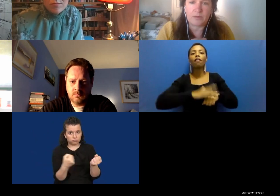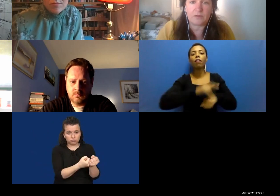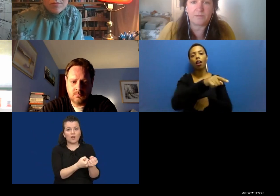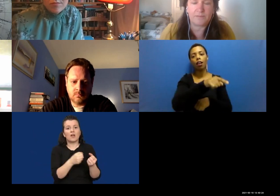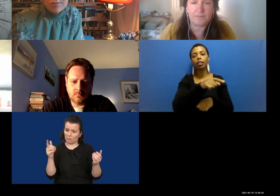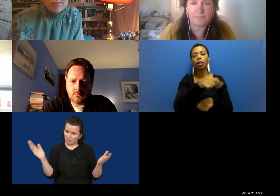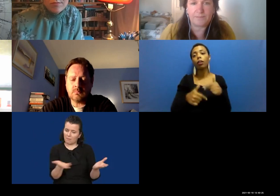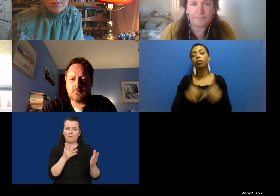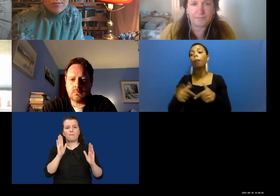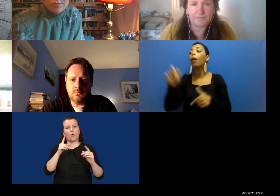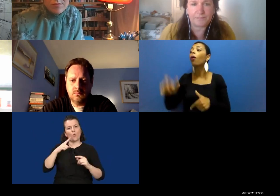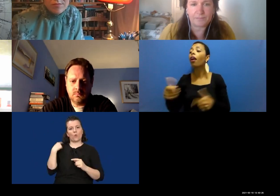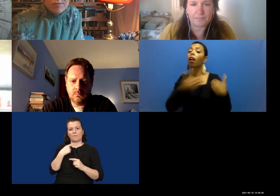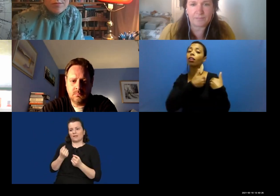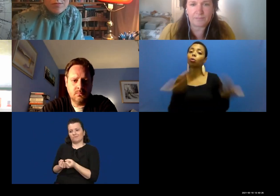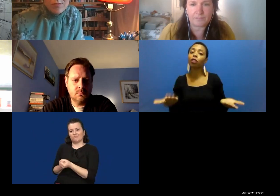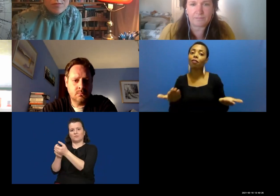job.